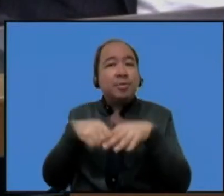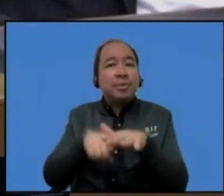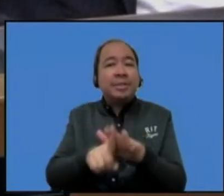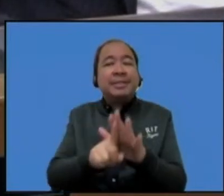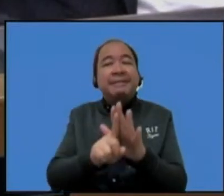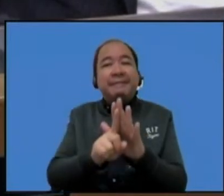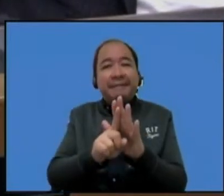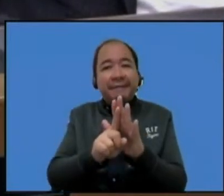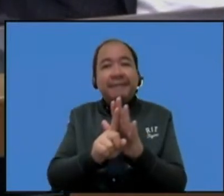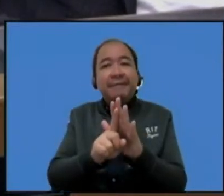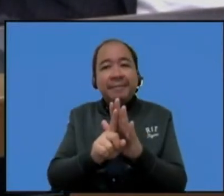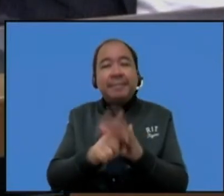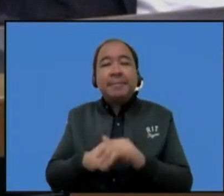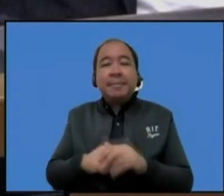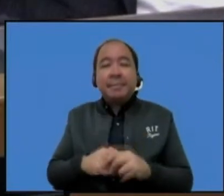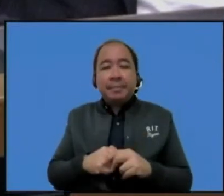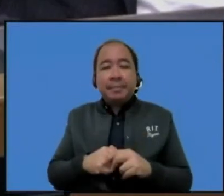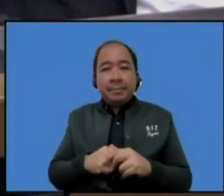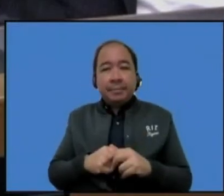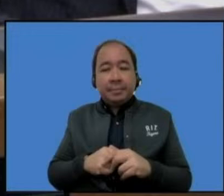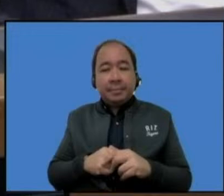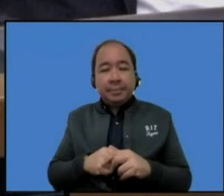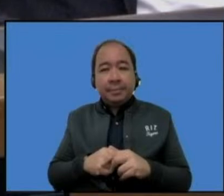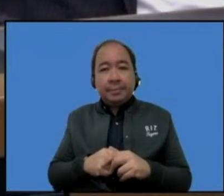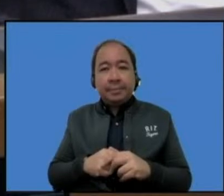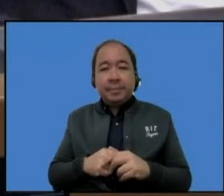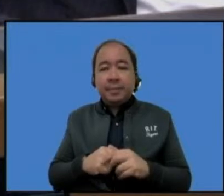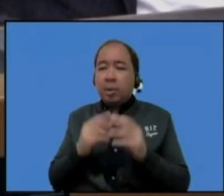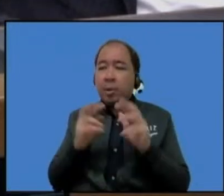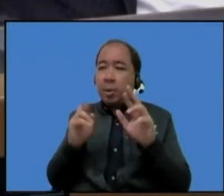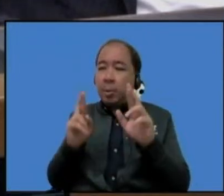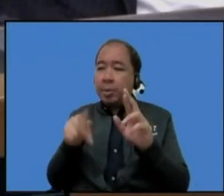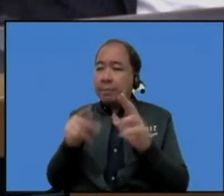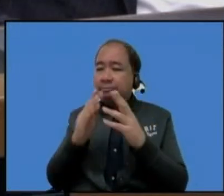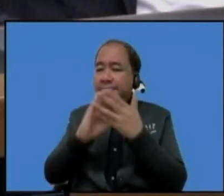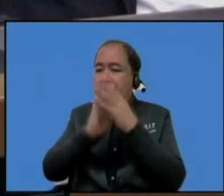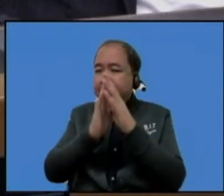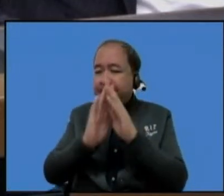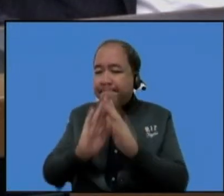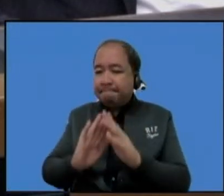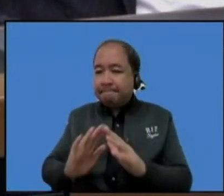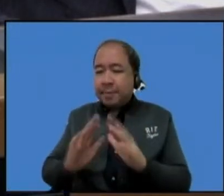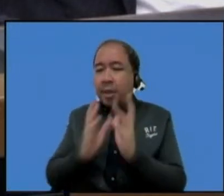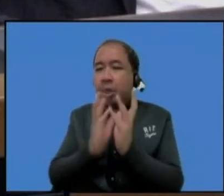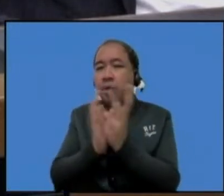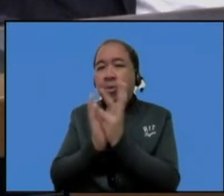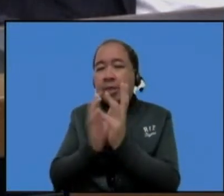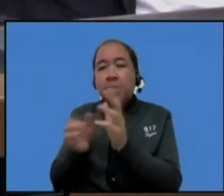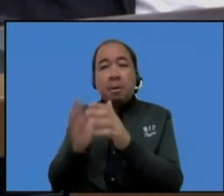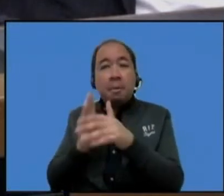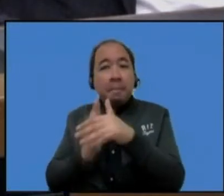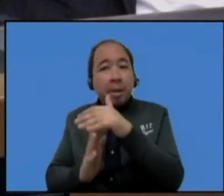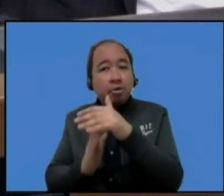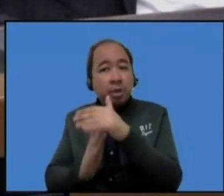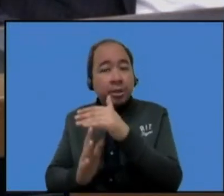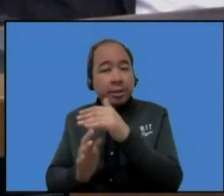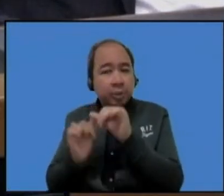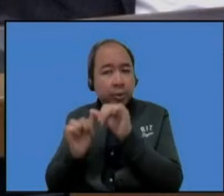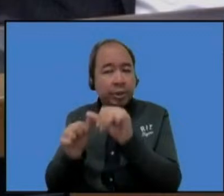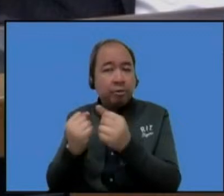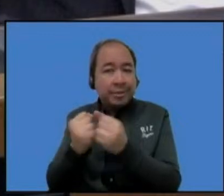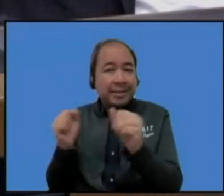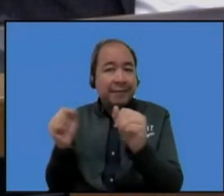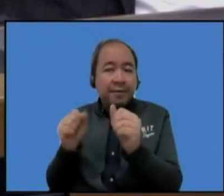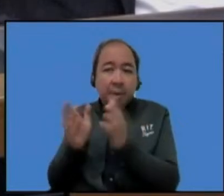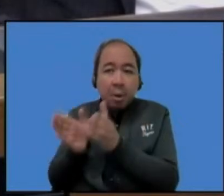prospect and harmonious society, ensuring that migrants remain safe, orderly, and regular for all.